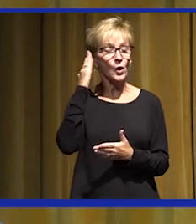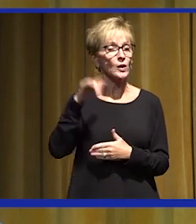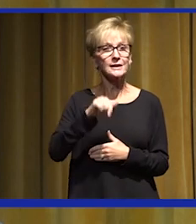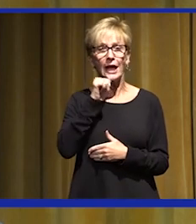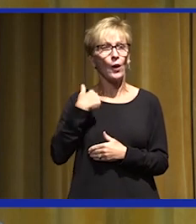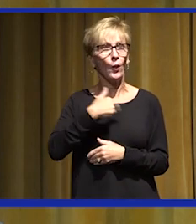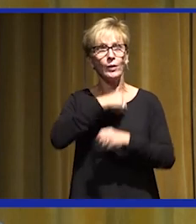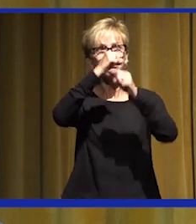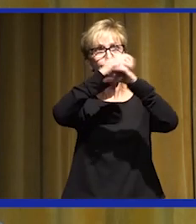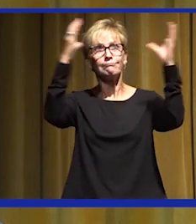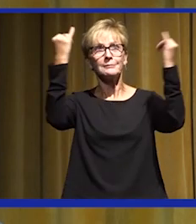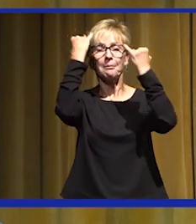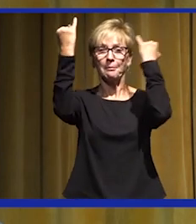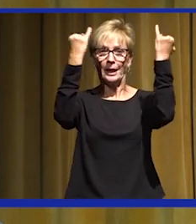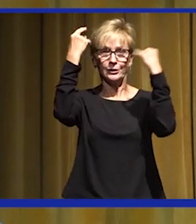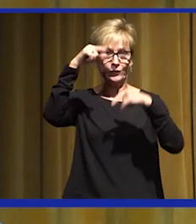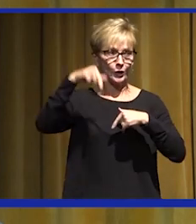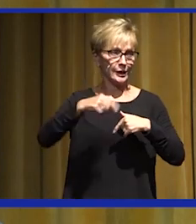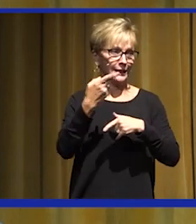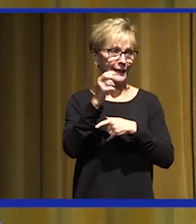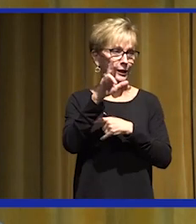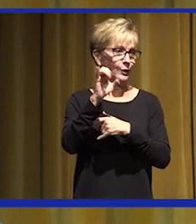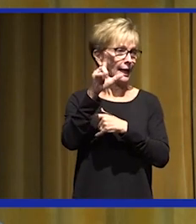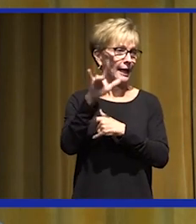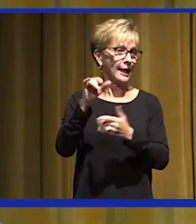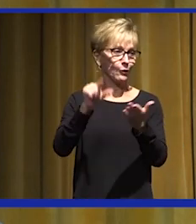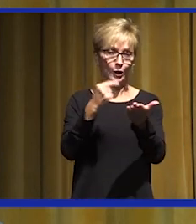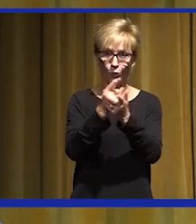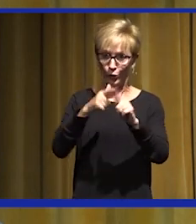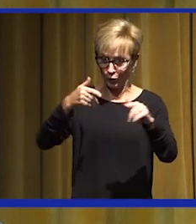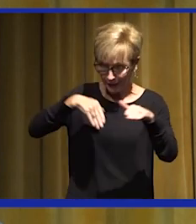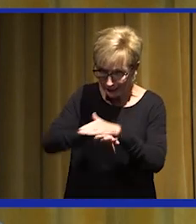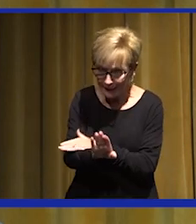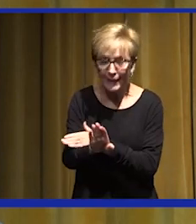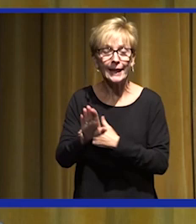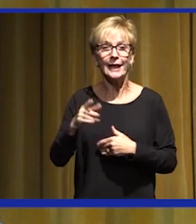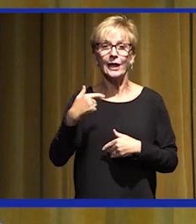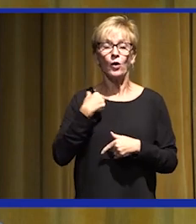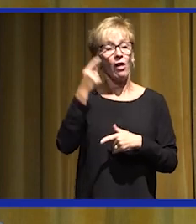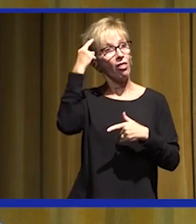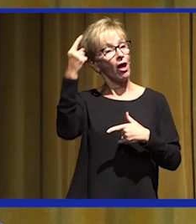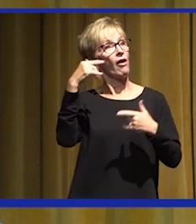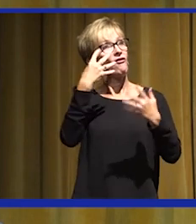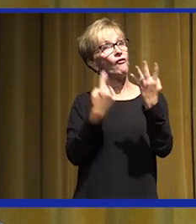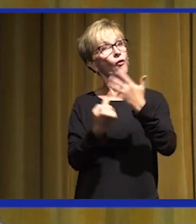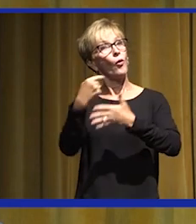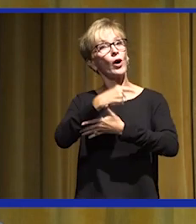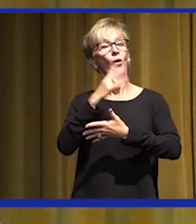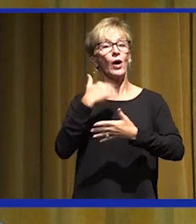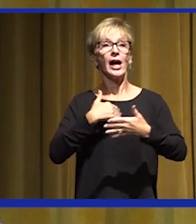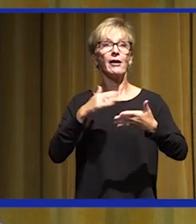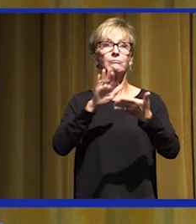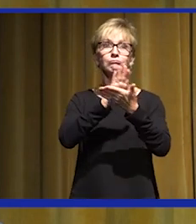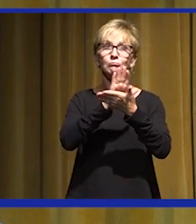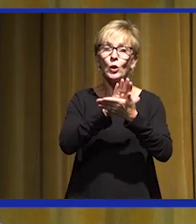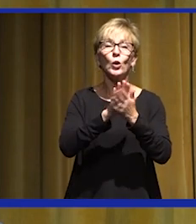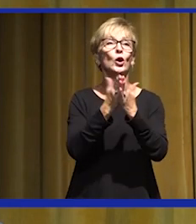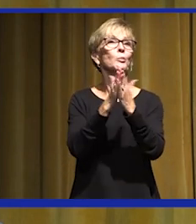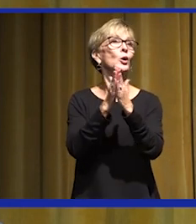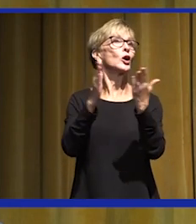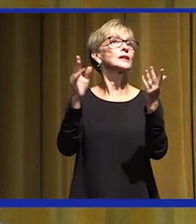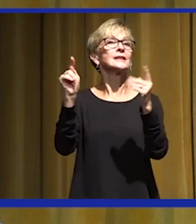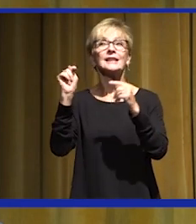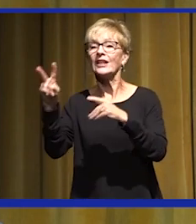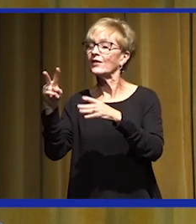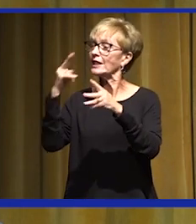isn't what we imagined today would look like when we entered high school. We were anticipating our 4 years to be filled with what books, television, and movies